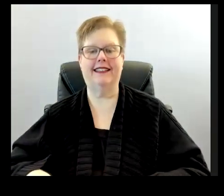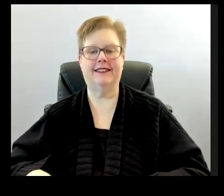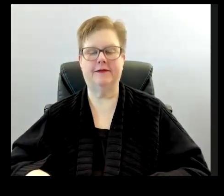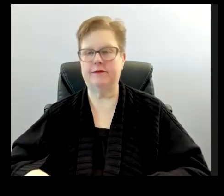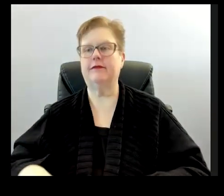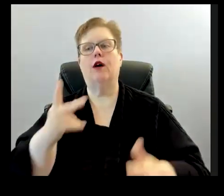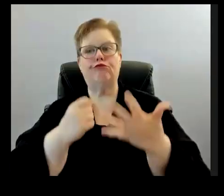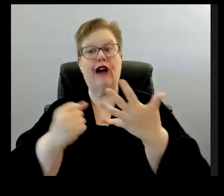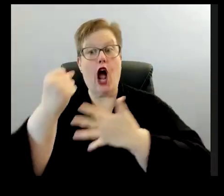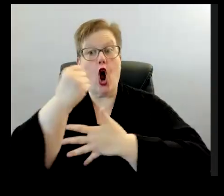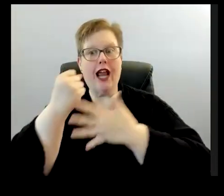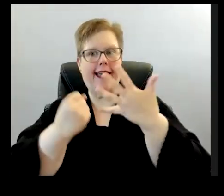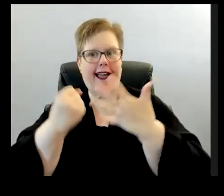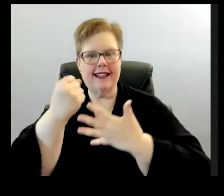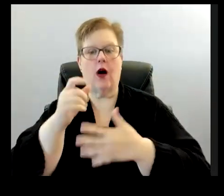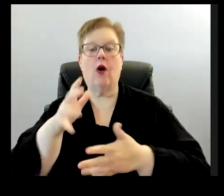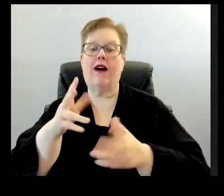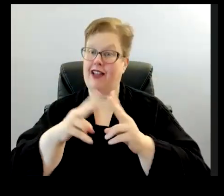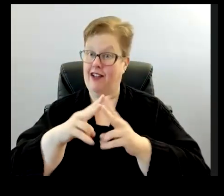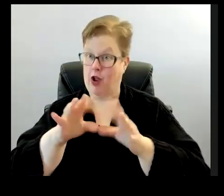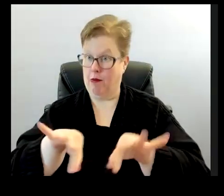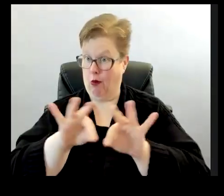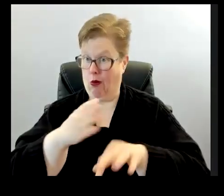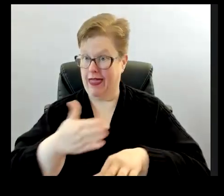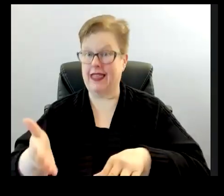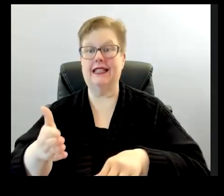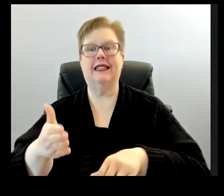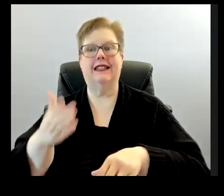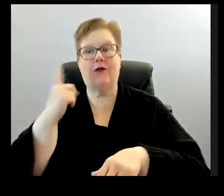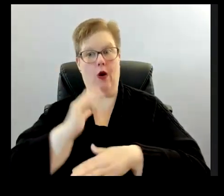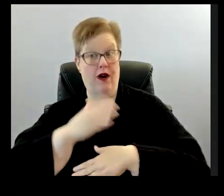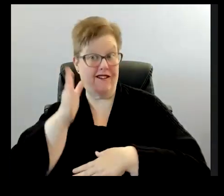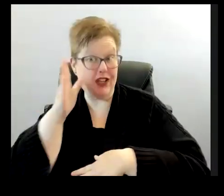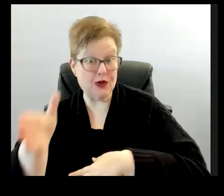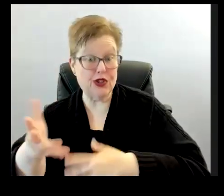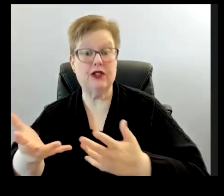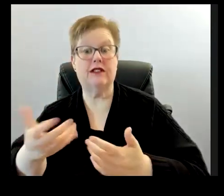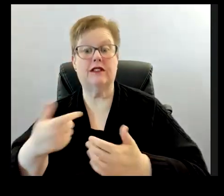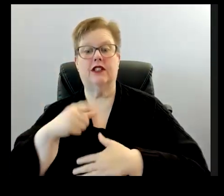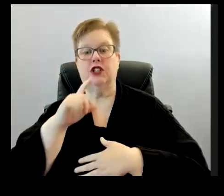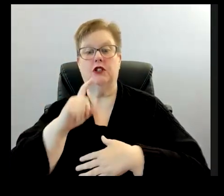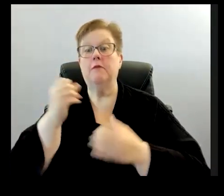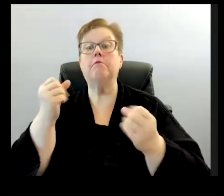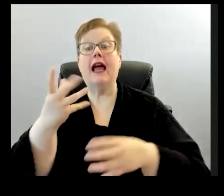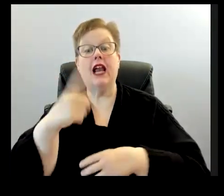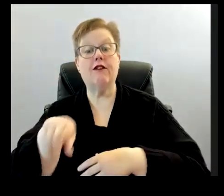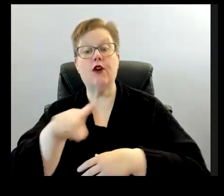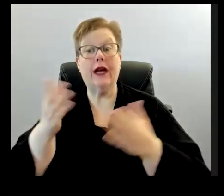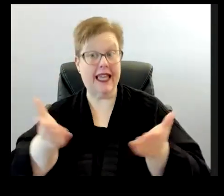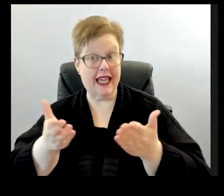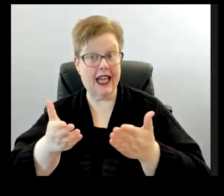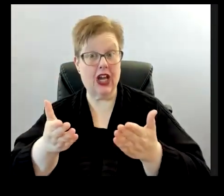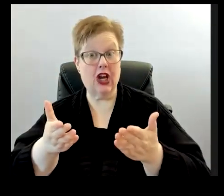We're prioritizing these and very important things that we're thinking about our future. I'm assuming, though I shouldn't, that many of you are